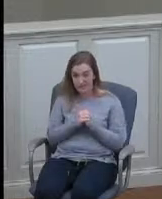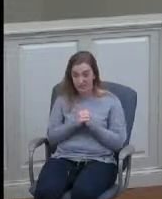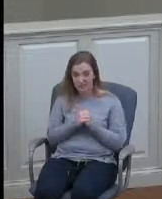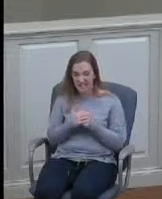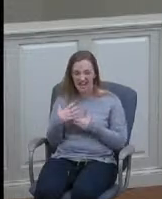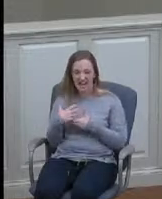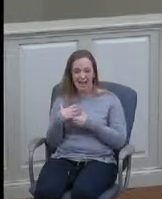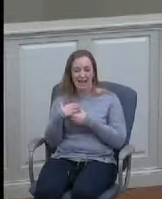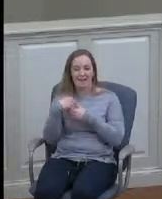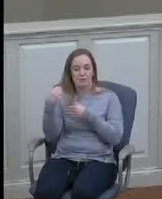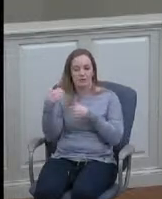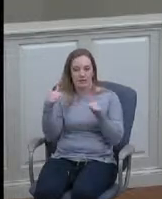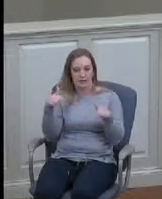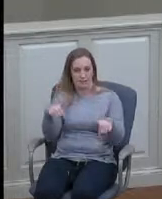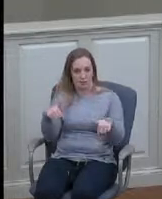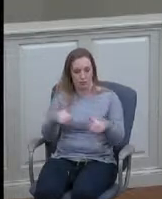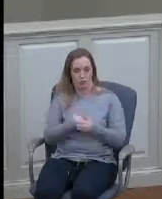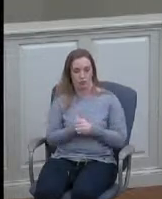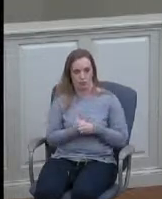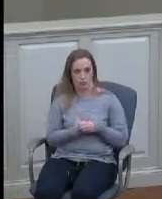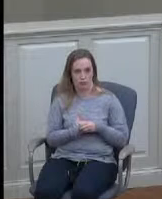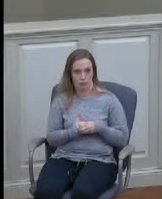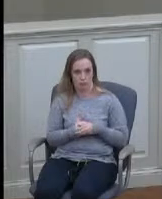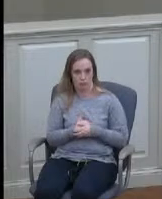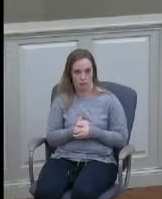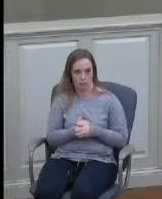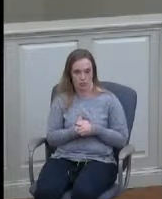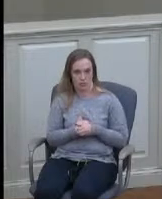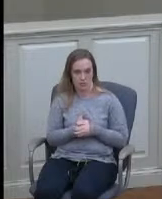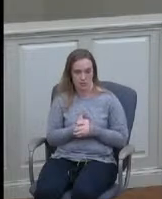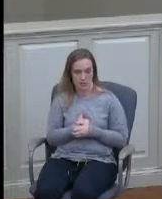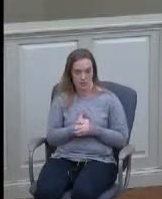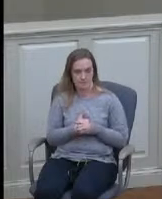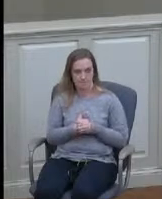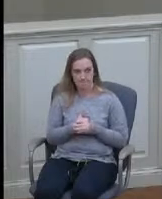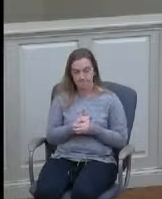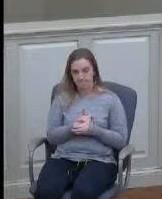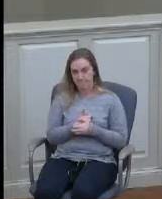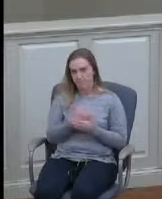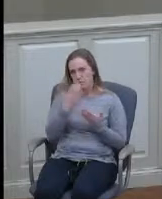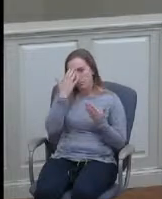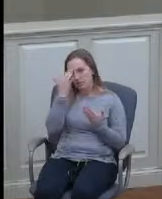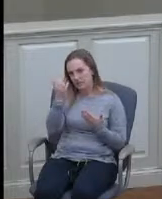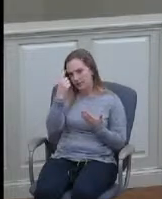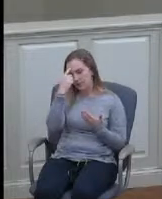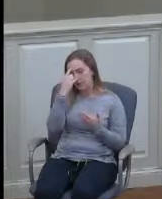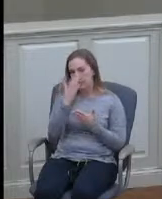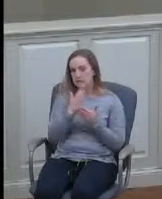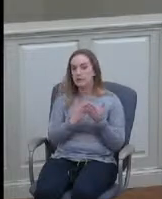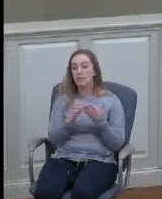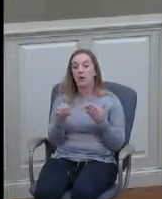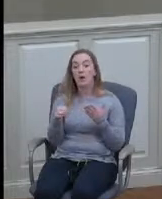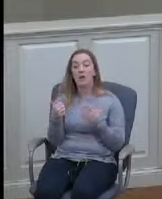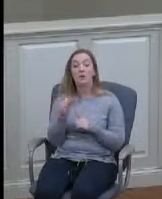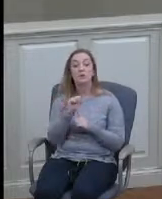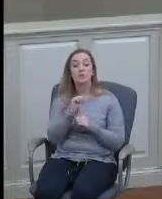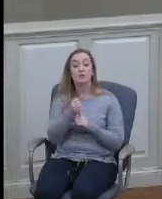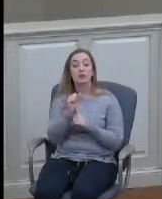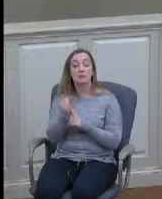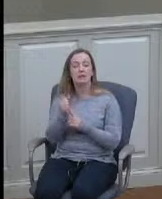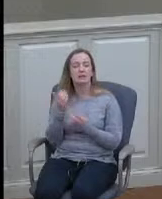outside of the meeting here, because I think there are some extenuating circumstances